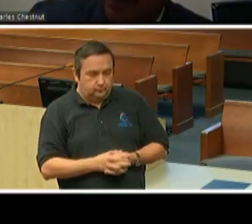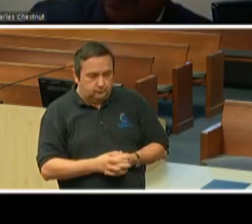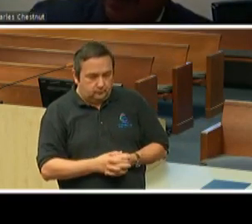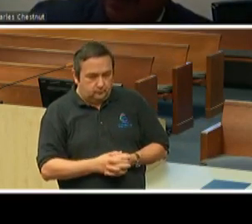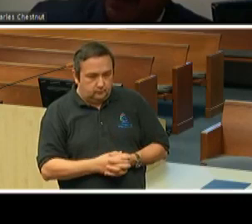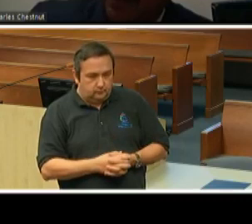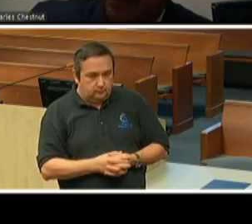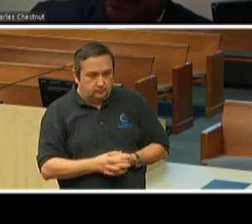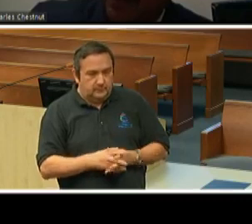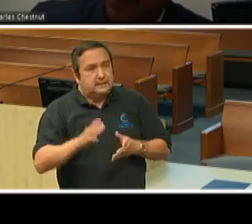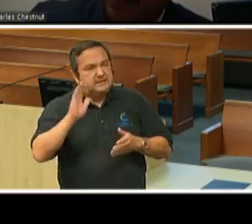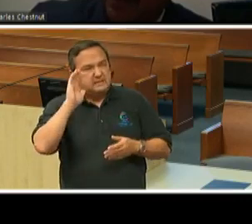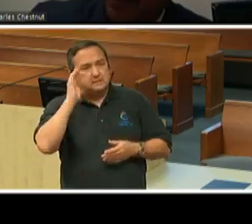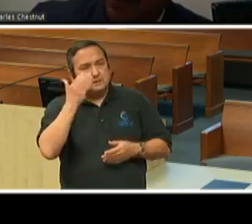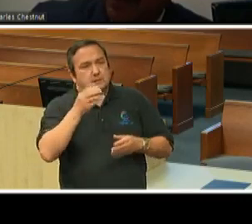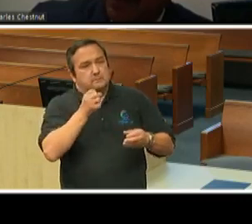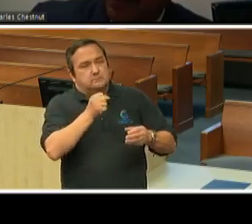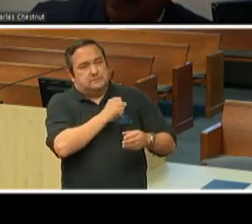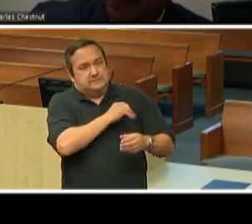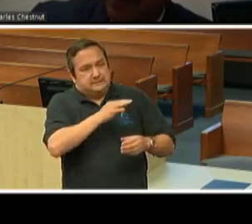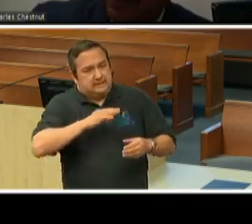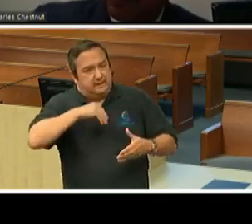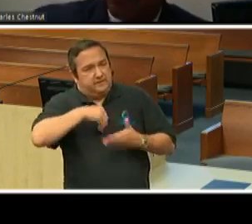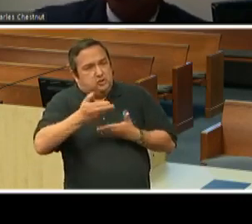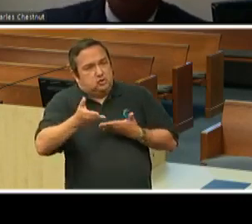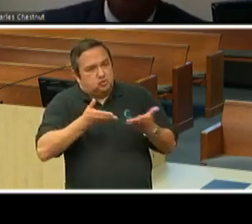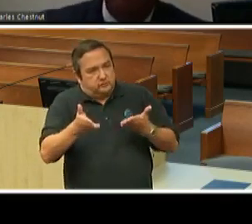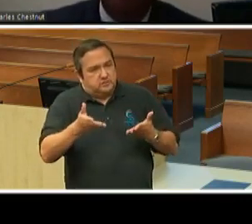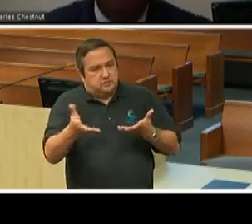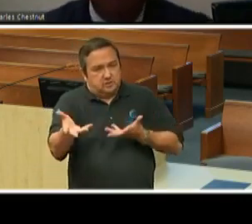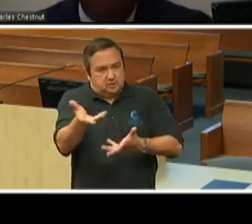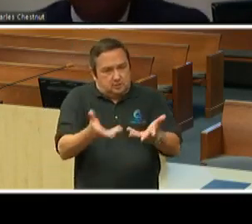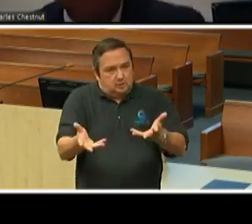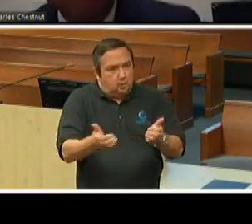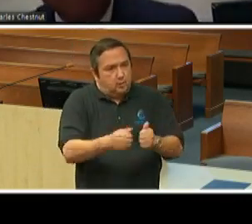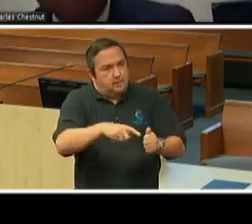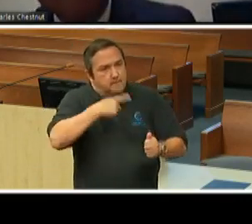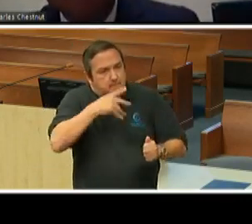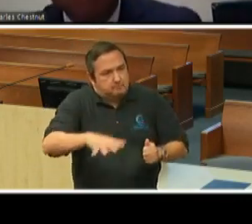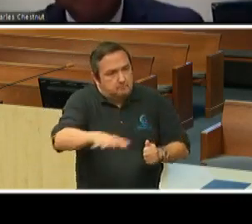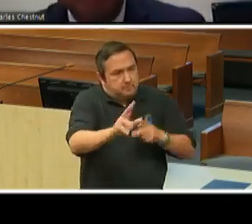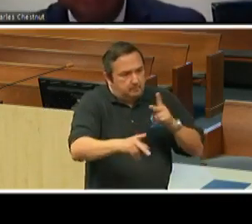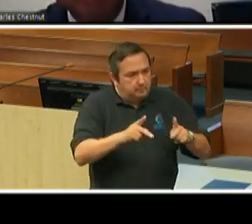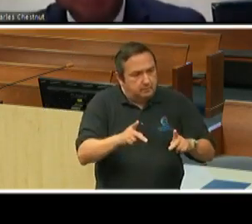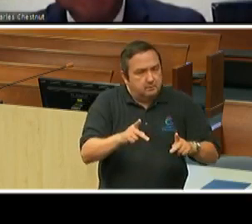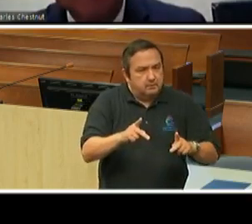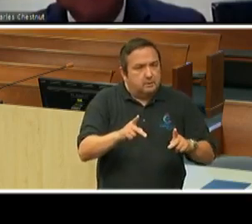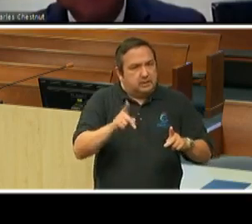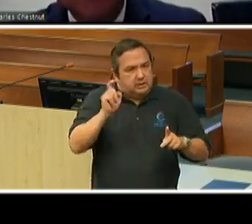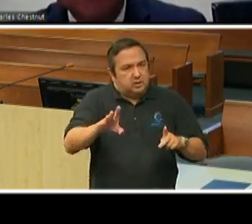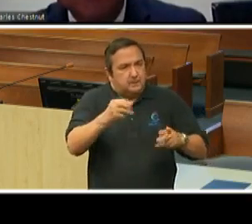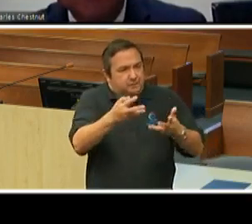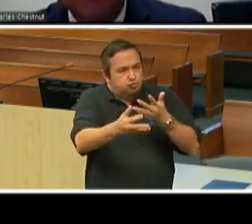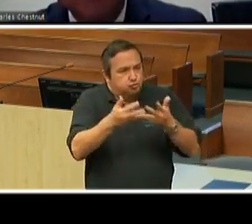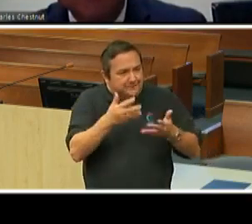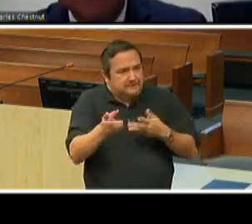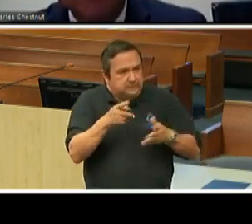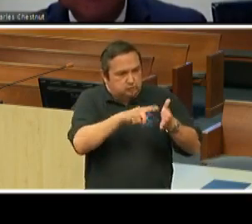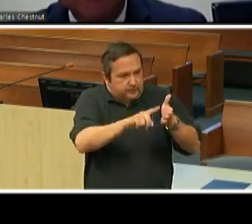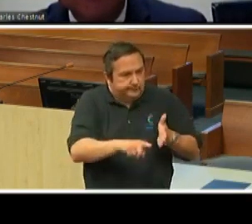it seems like staff in service industries where they're dealing with the public in particular need to be screened